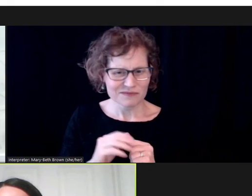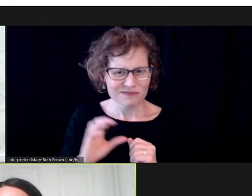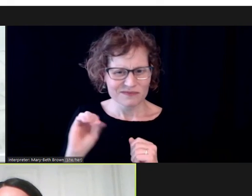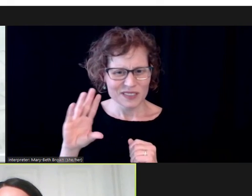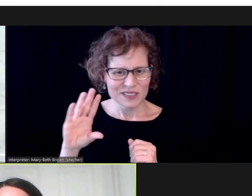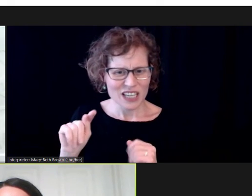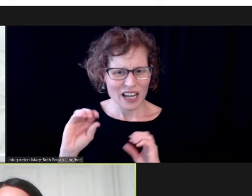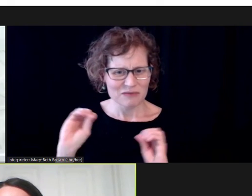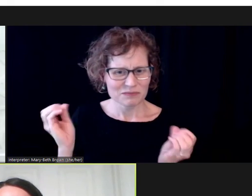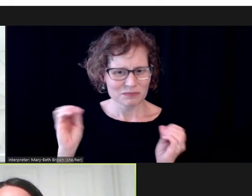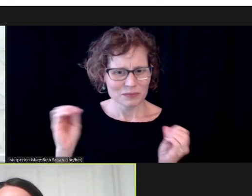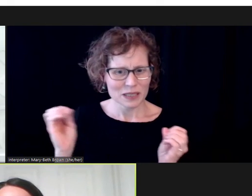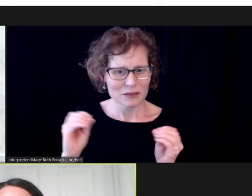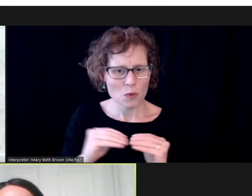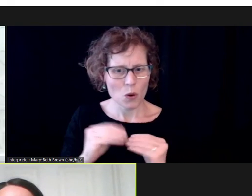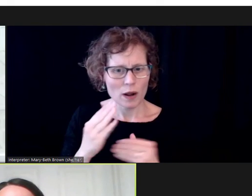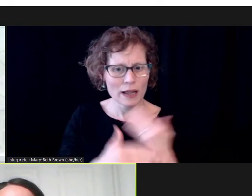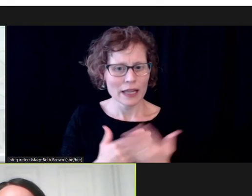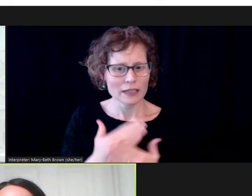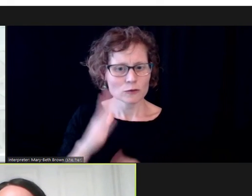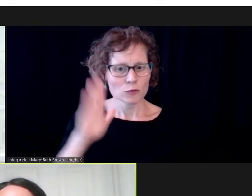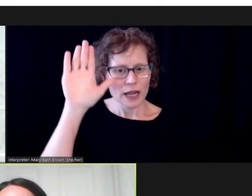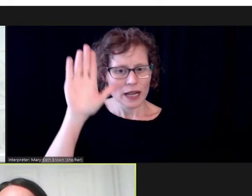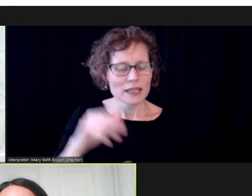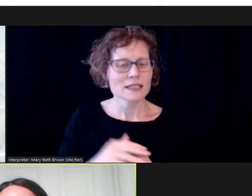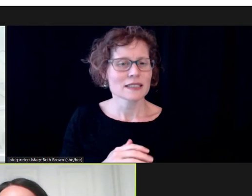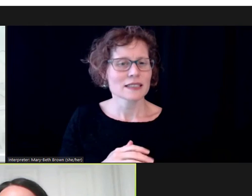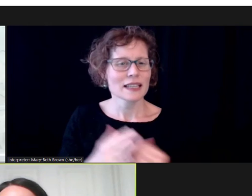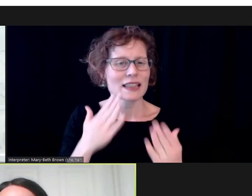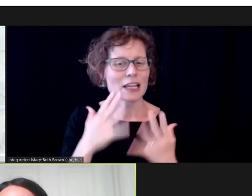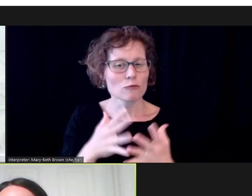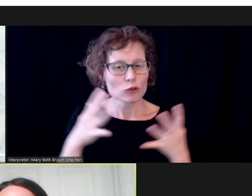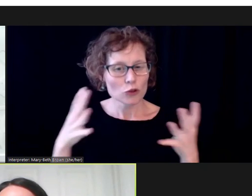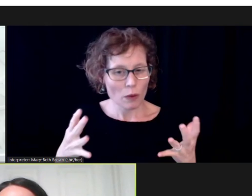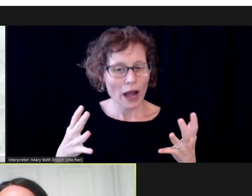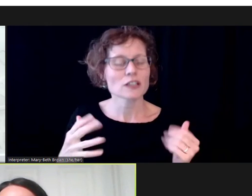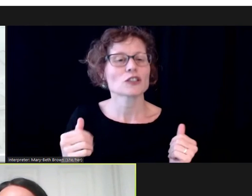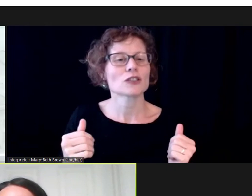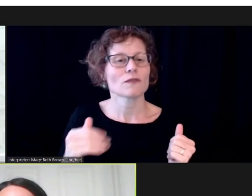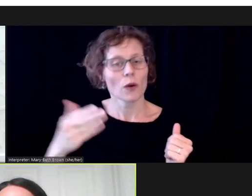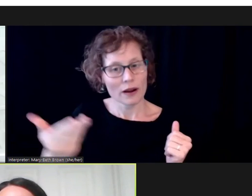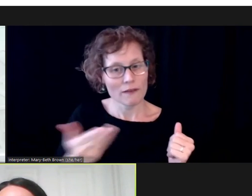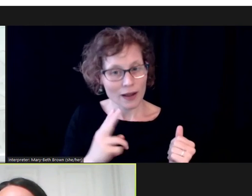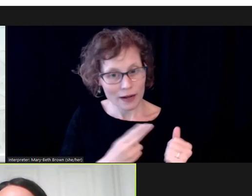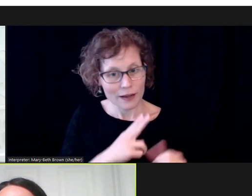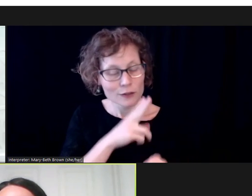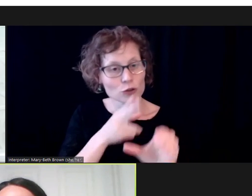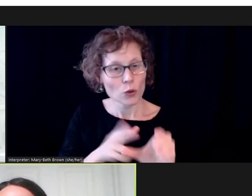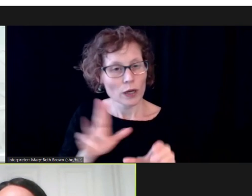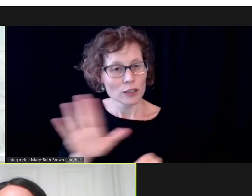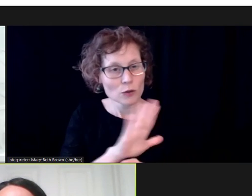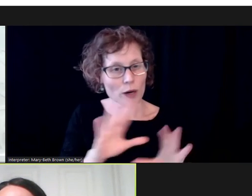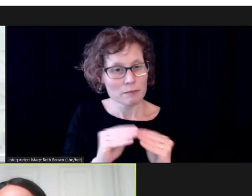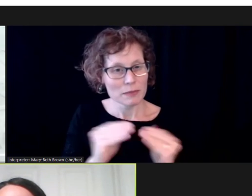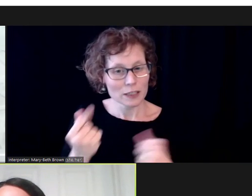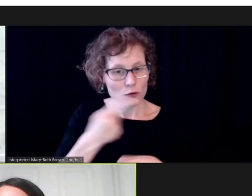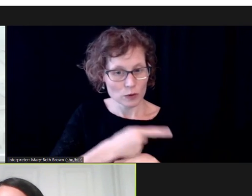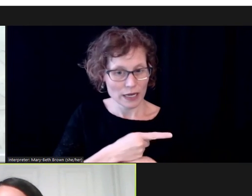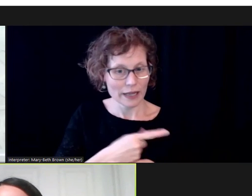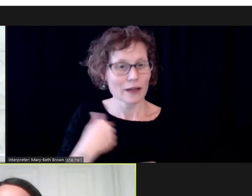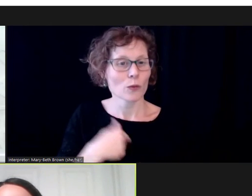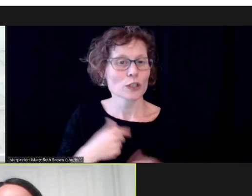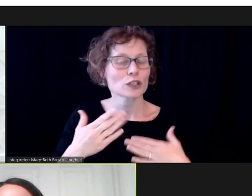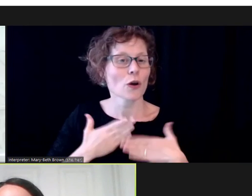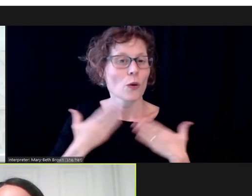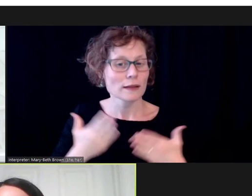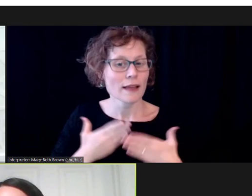in chat or any other hands raised. Thank you all so much for having us join your meeting today, and we're so